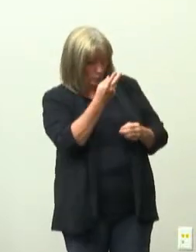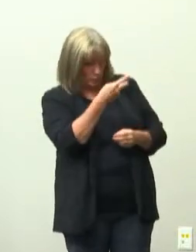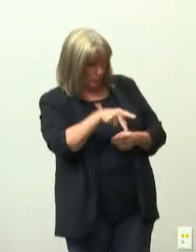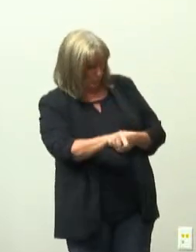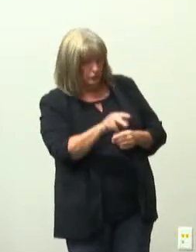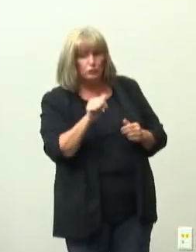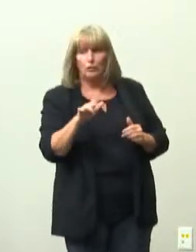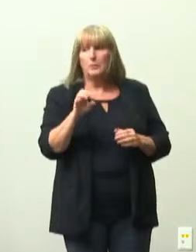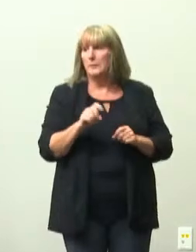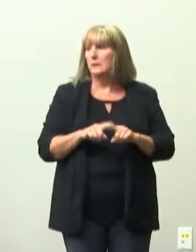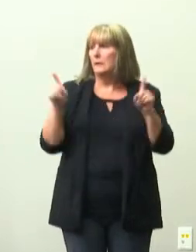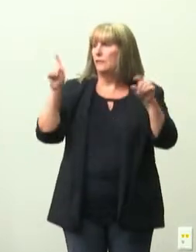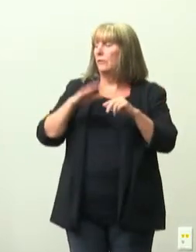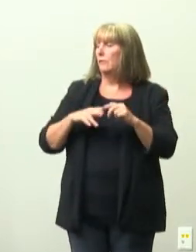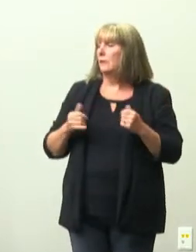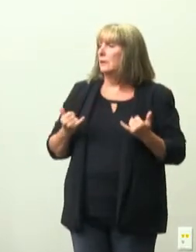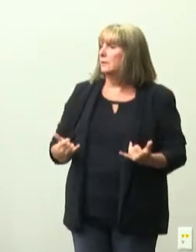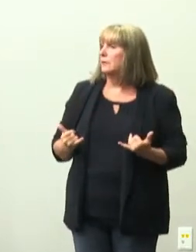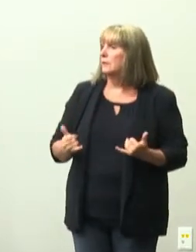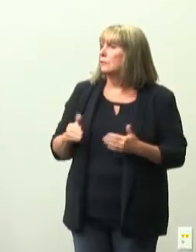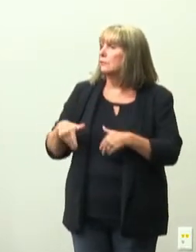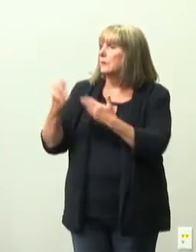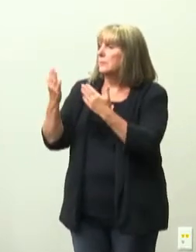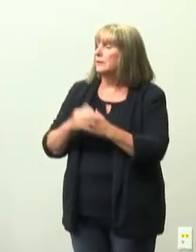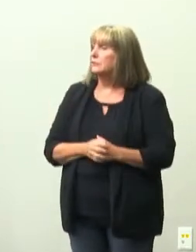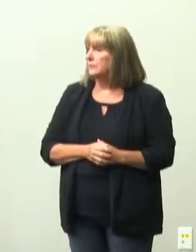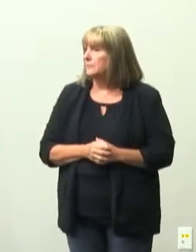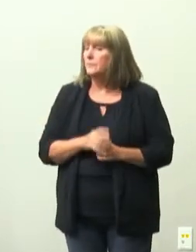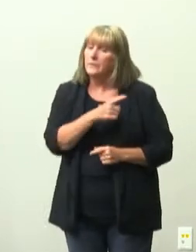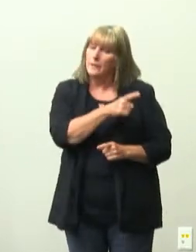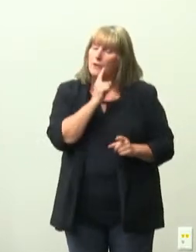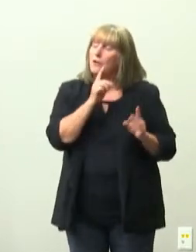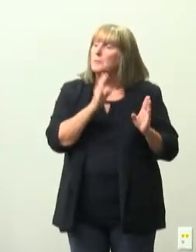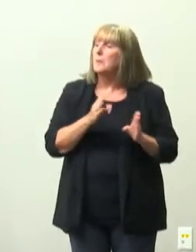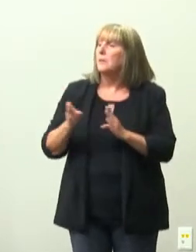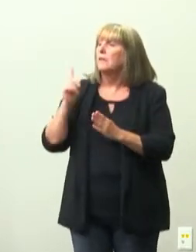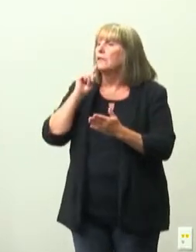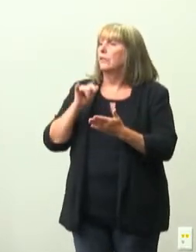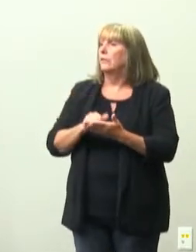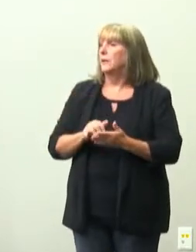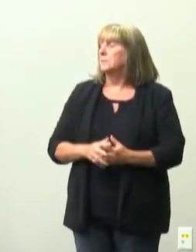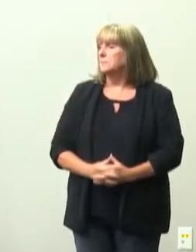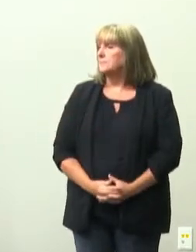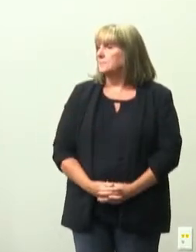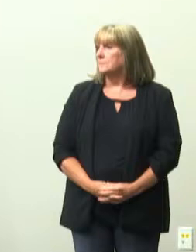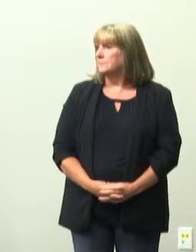be different than what we've recommended now. And they're prepared for that as well.